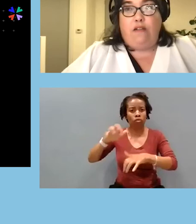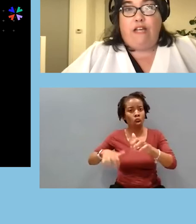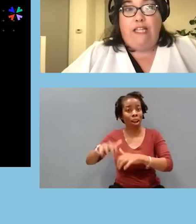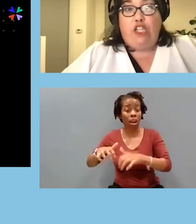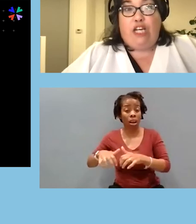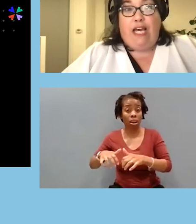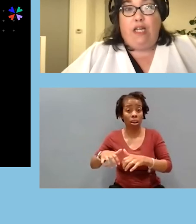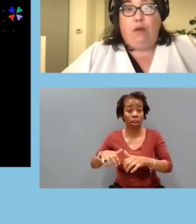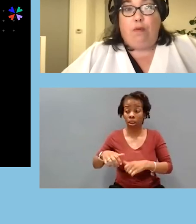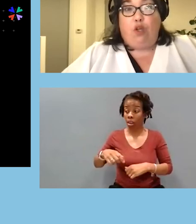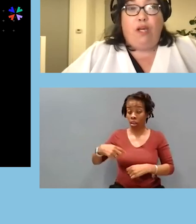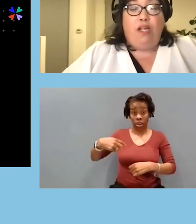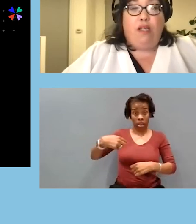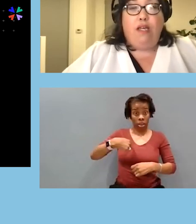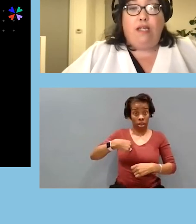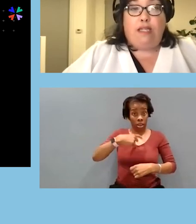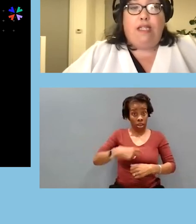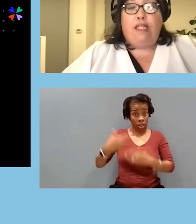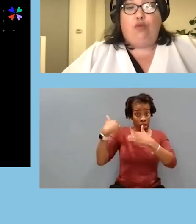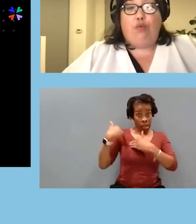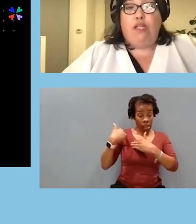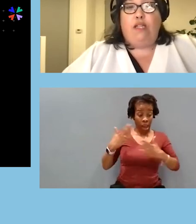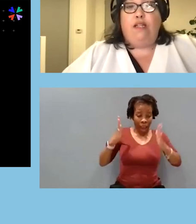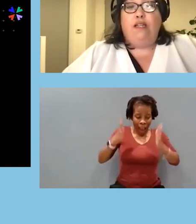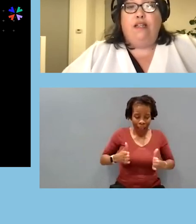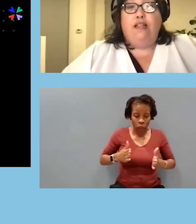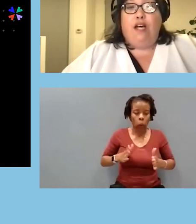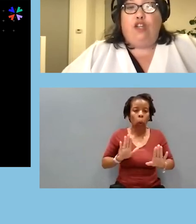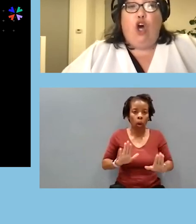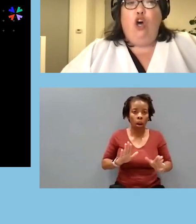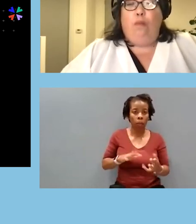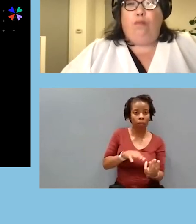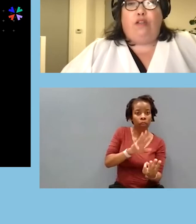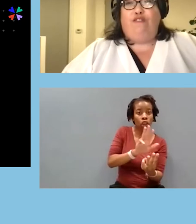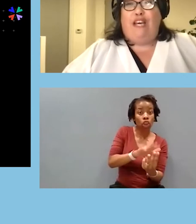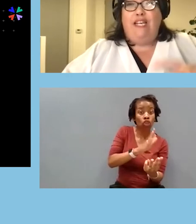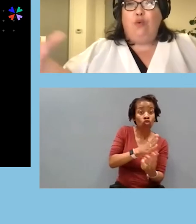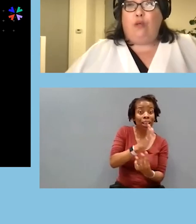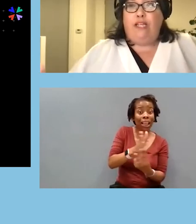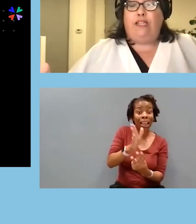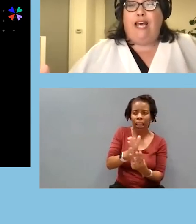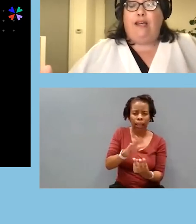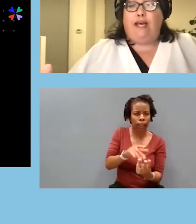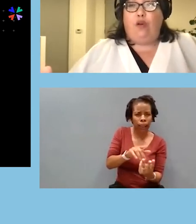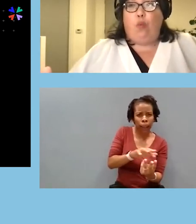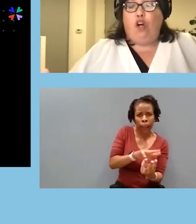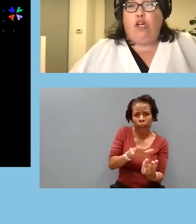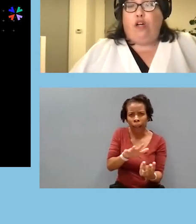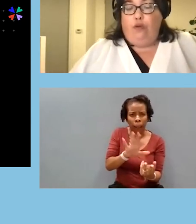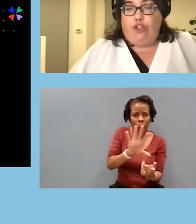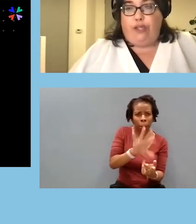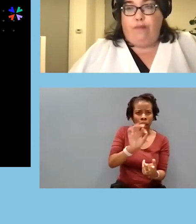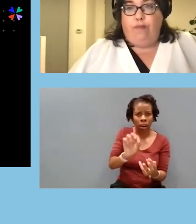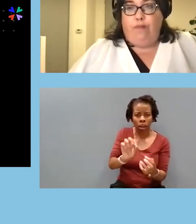and differentiate between these three terms to fit in within their kind of